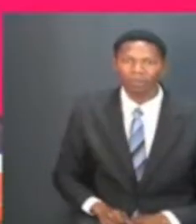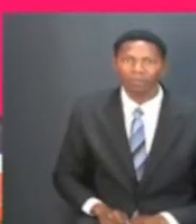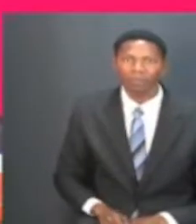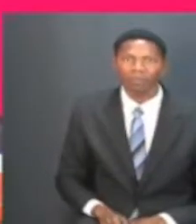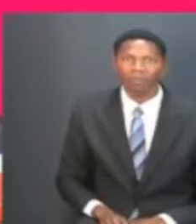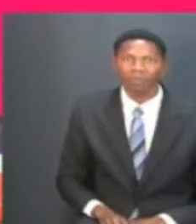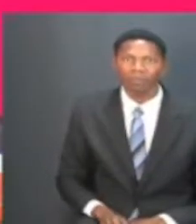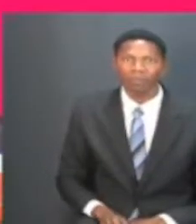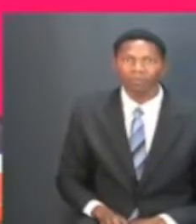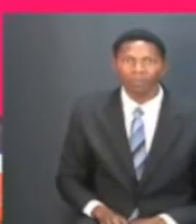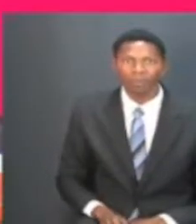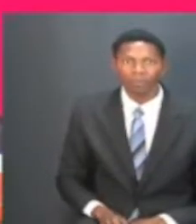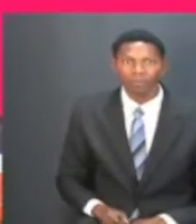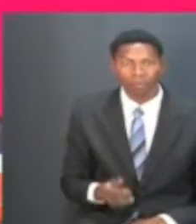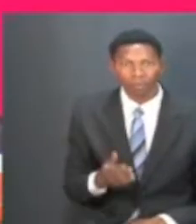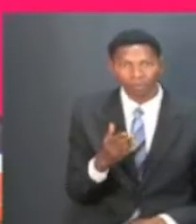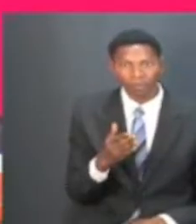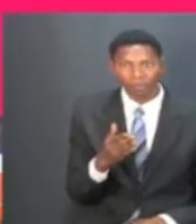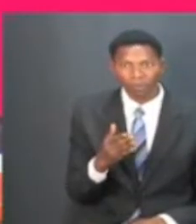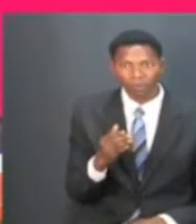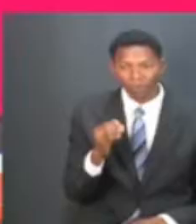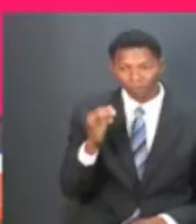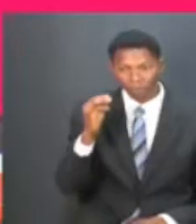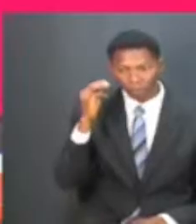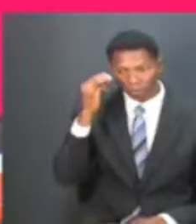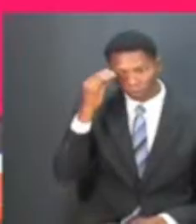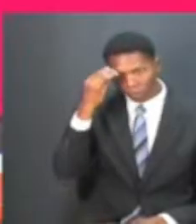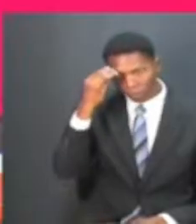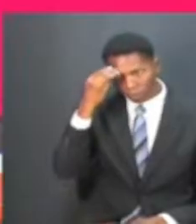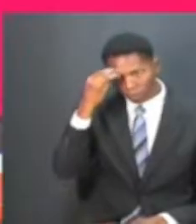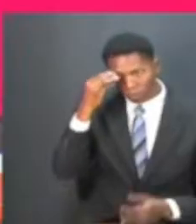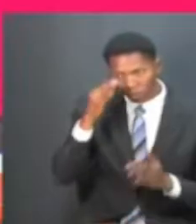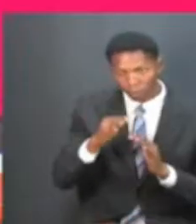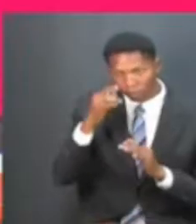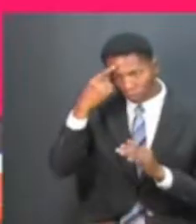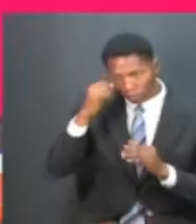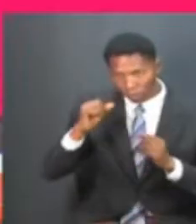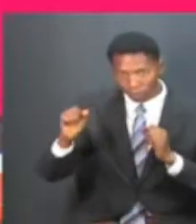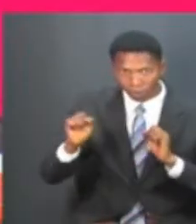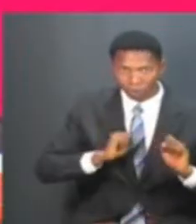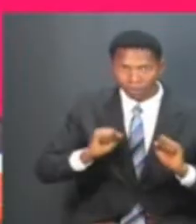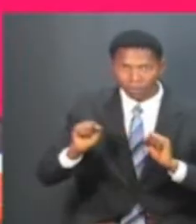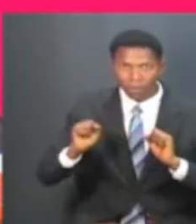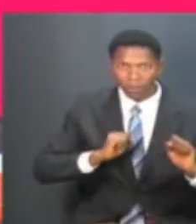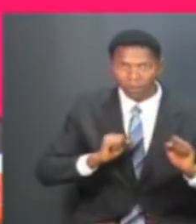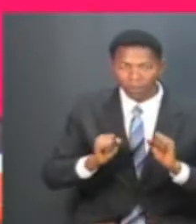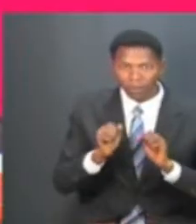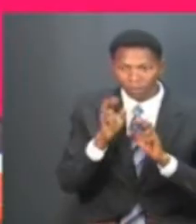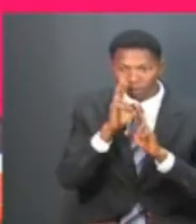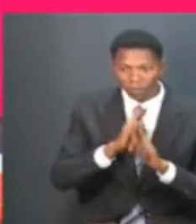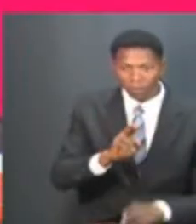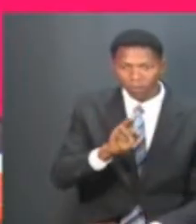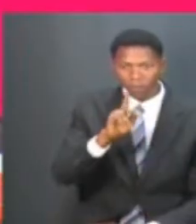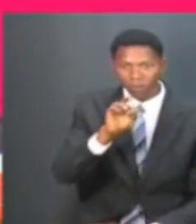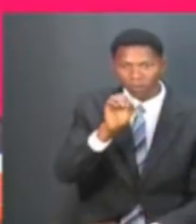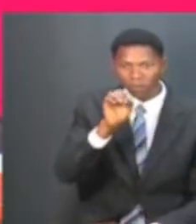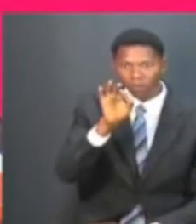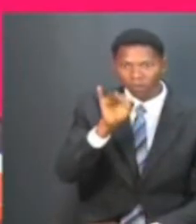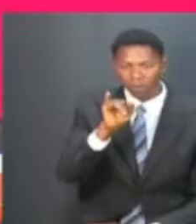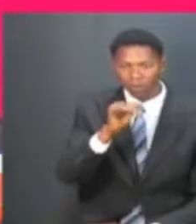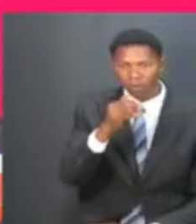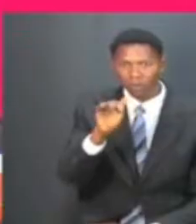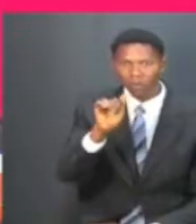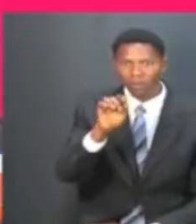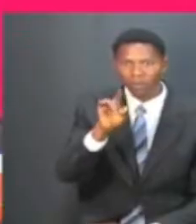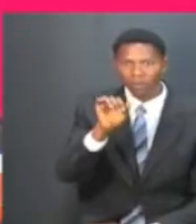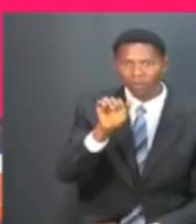Yes, Minister for Sports, Honorable Kofi Adams. Thank you very much, Speaker, for